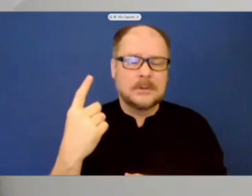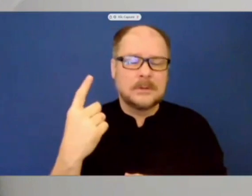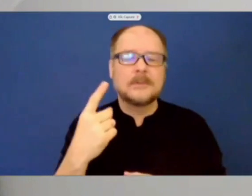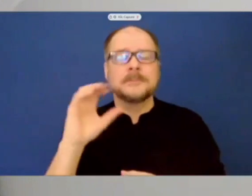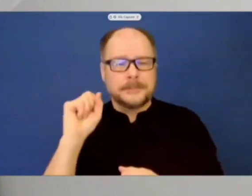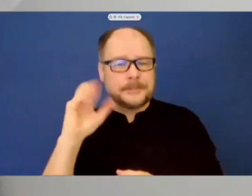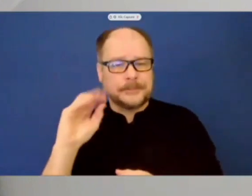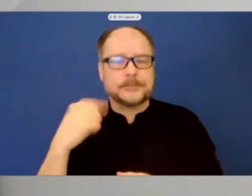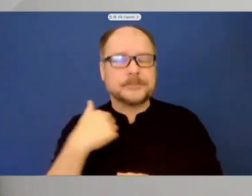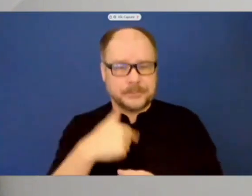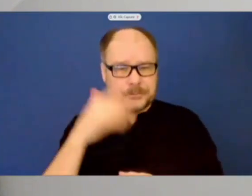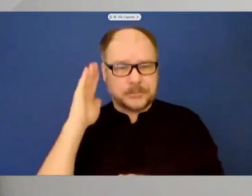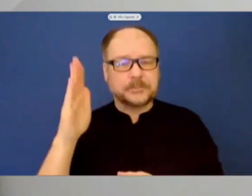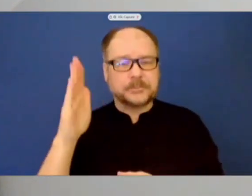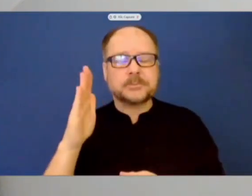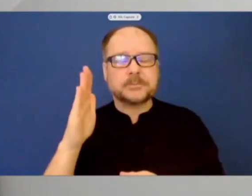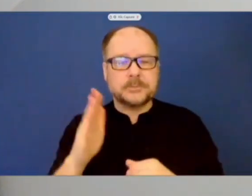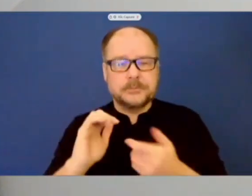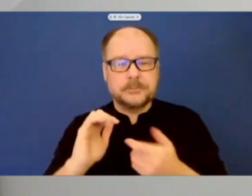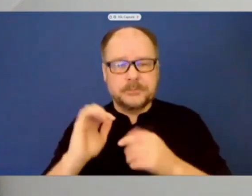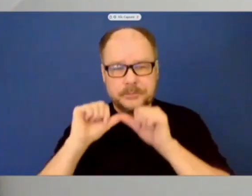community.